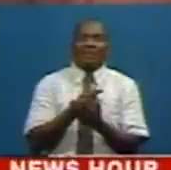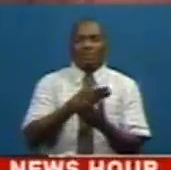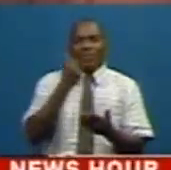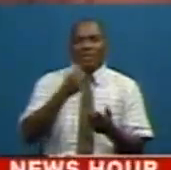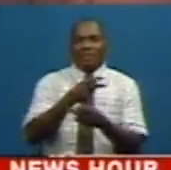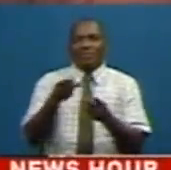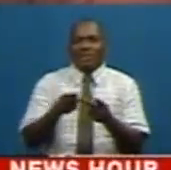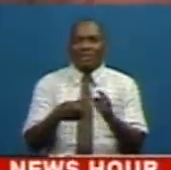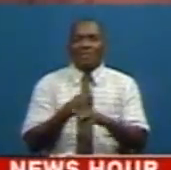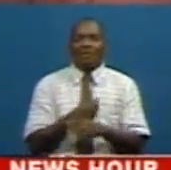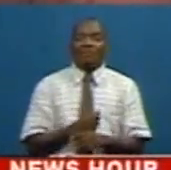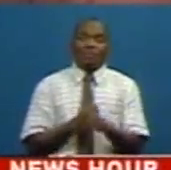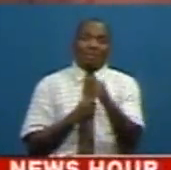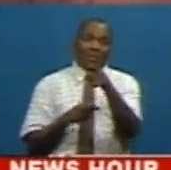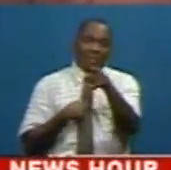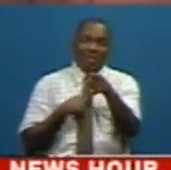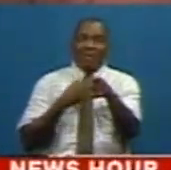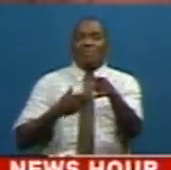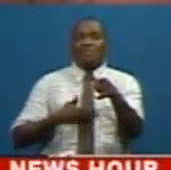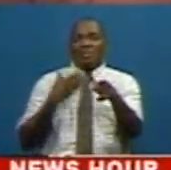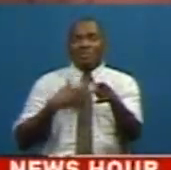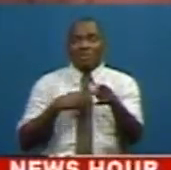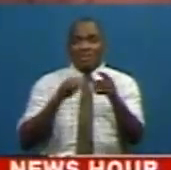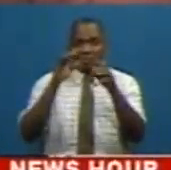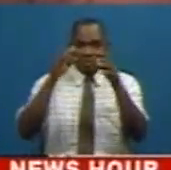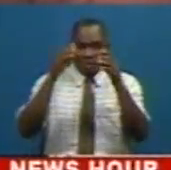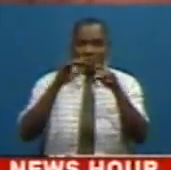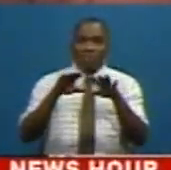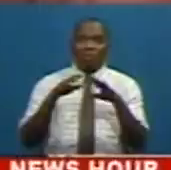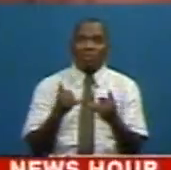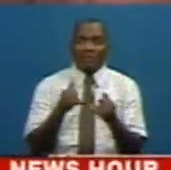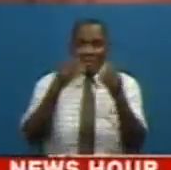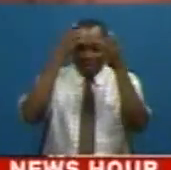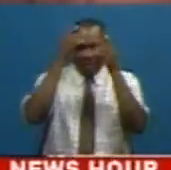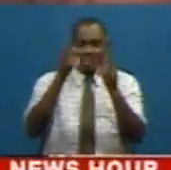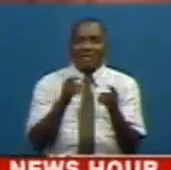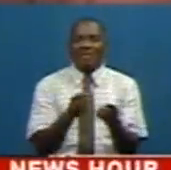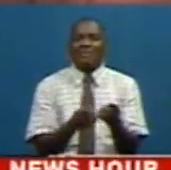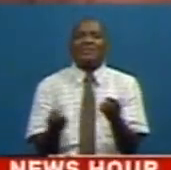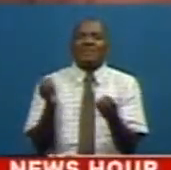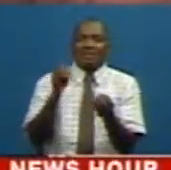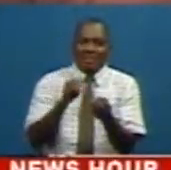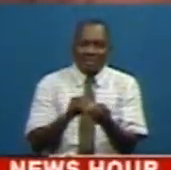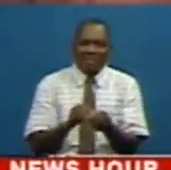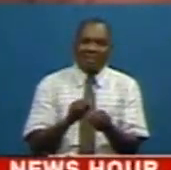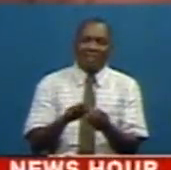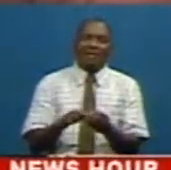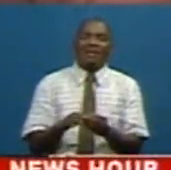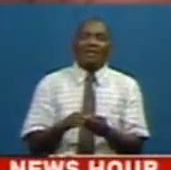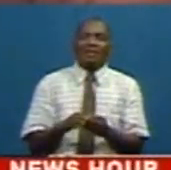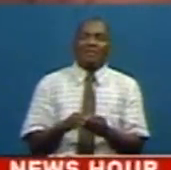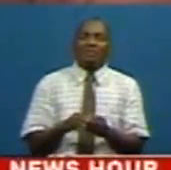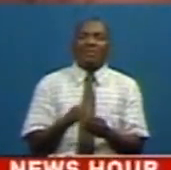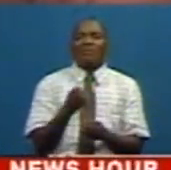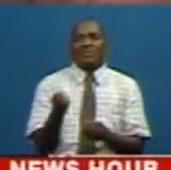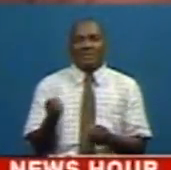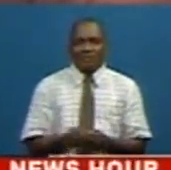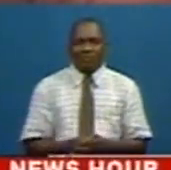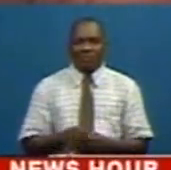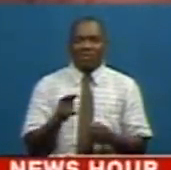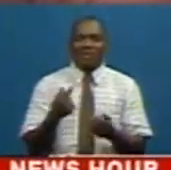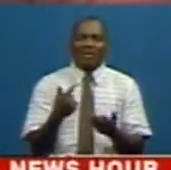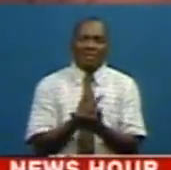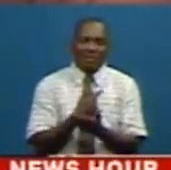investment. I'm excited by the company's decisions to bring onshore its operational capabilities into